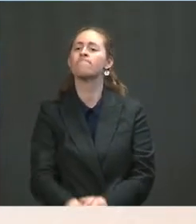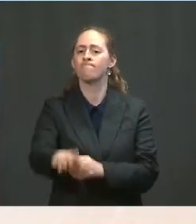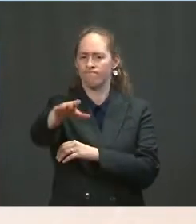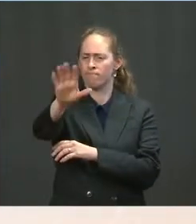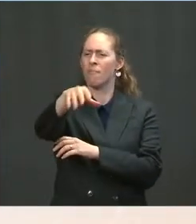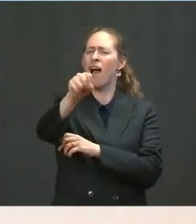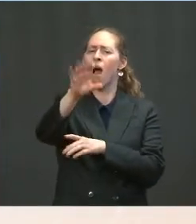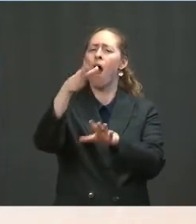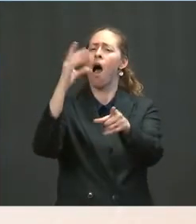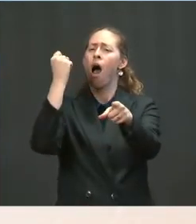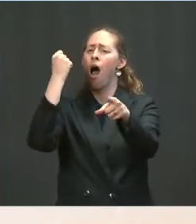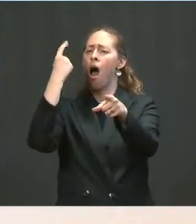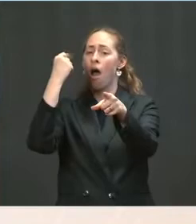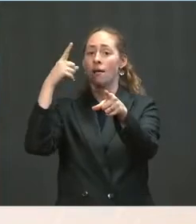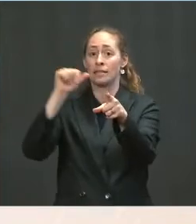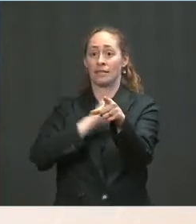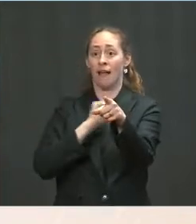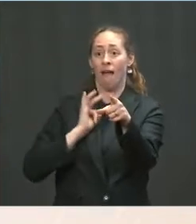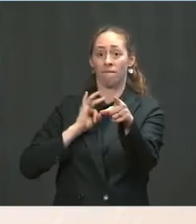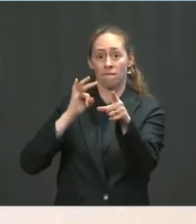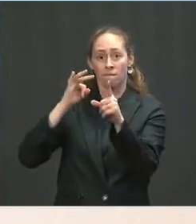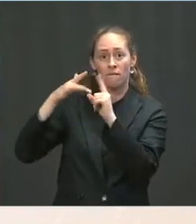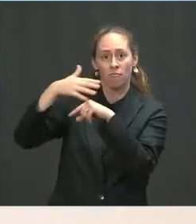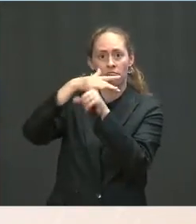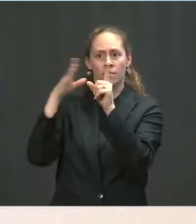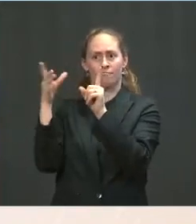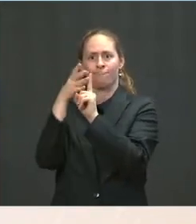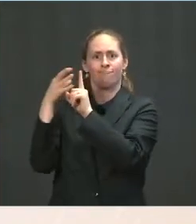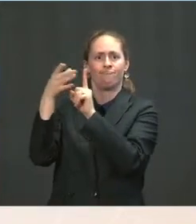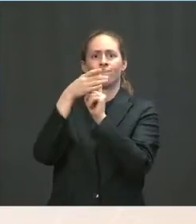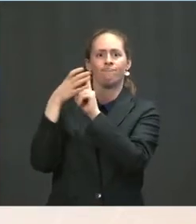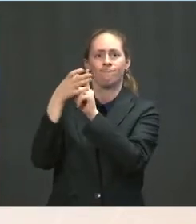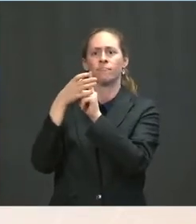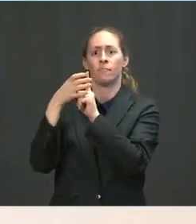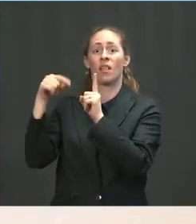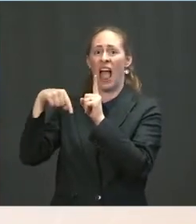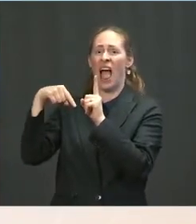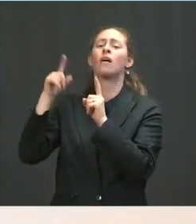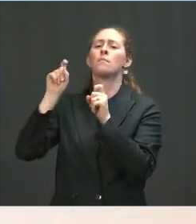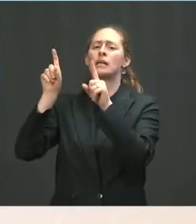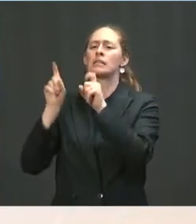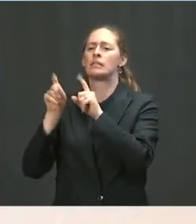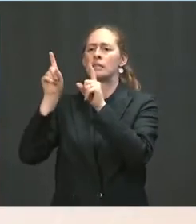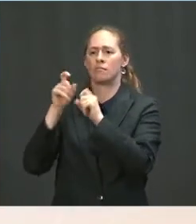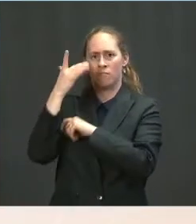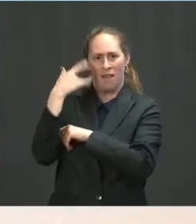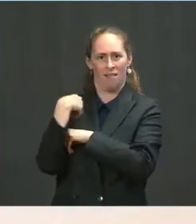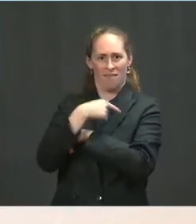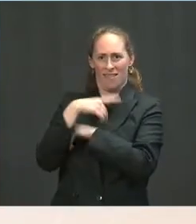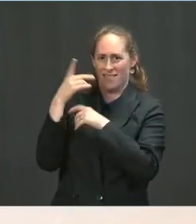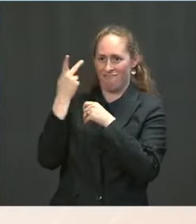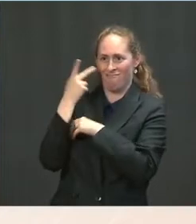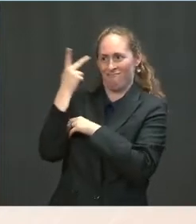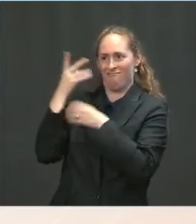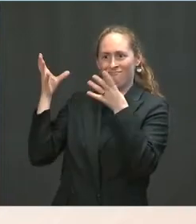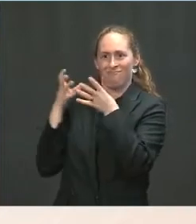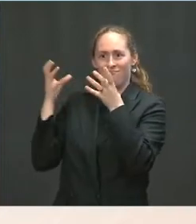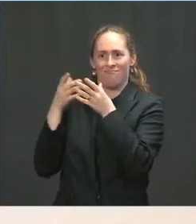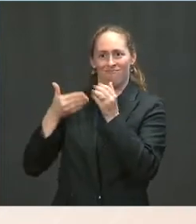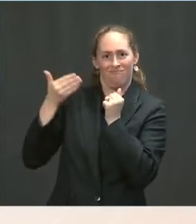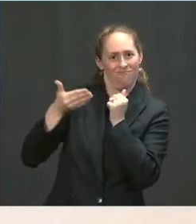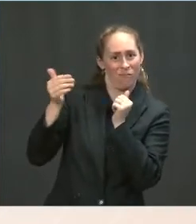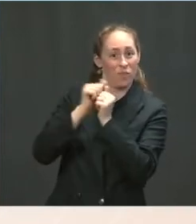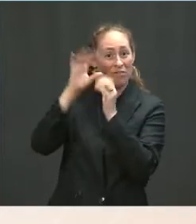around the president, they get tested, and because we're around the President of the United States, we get tested pretty regularly. That's something that we have shared in the past.